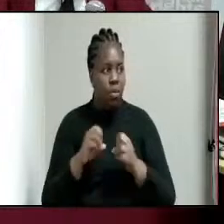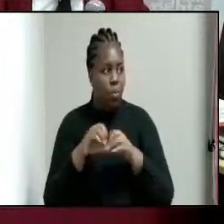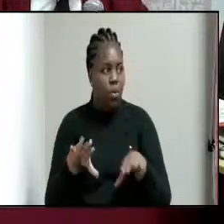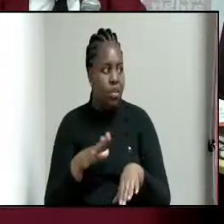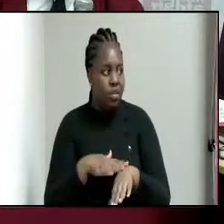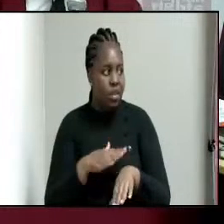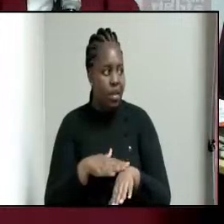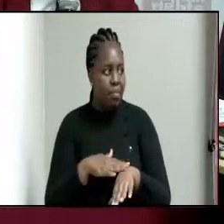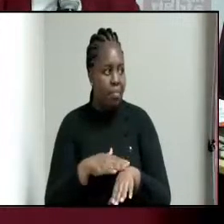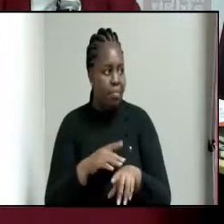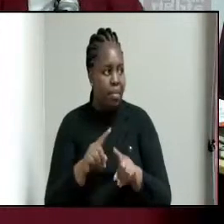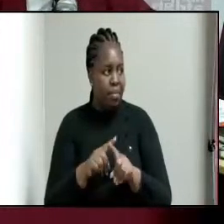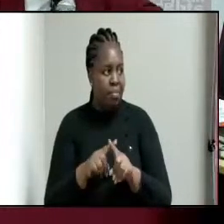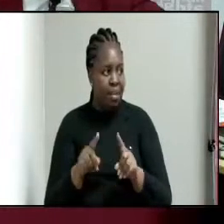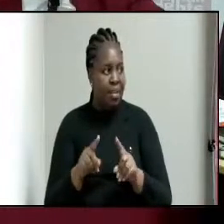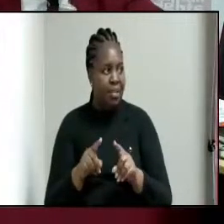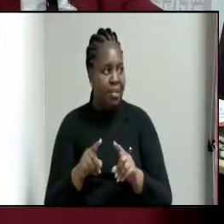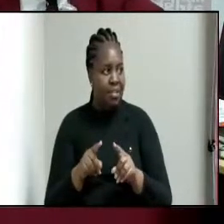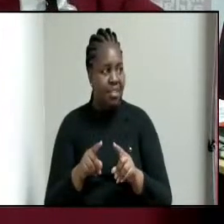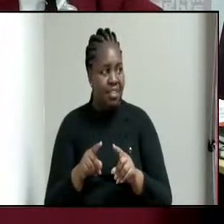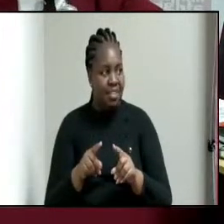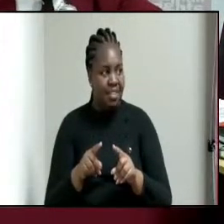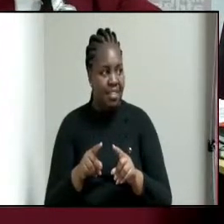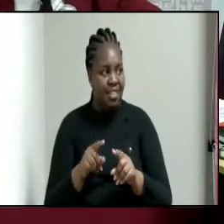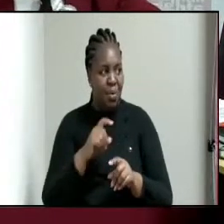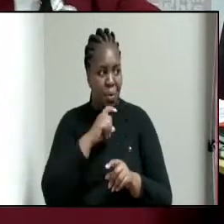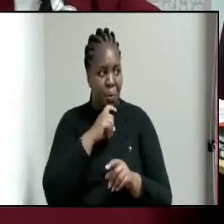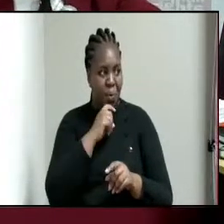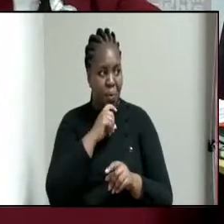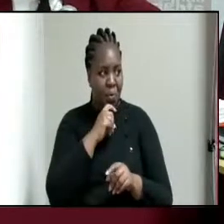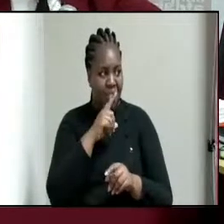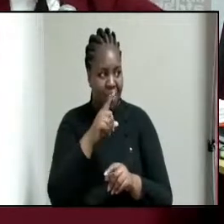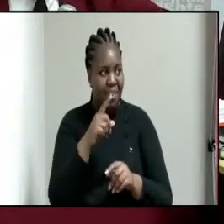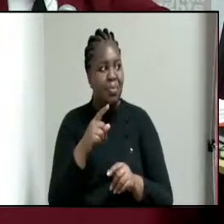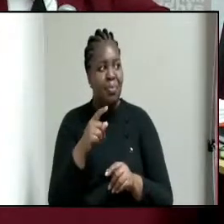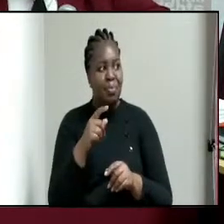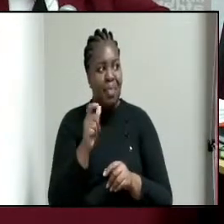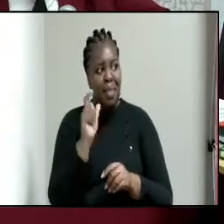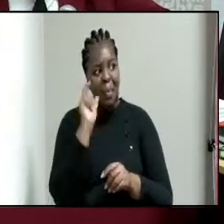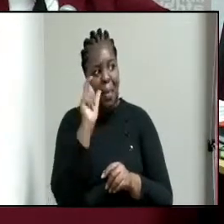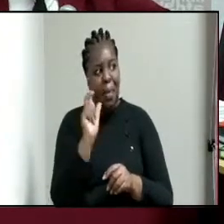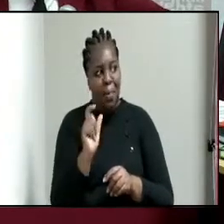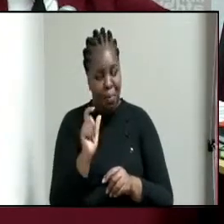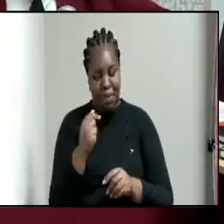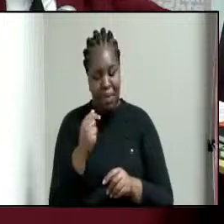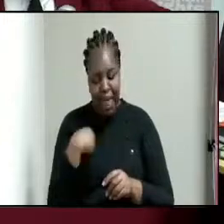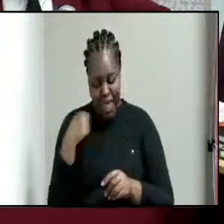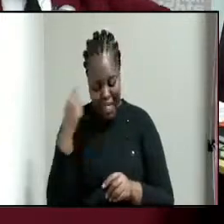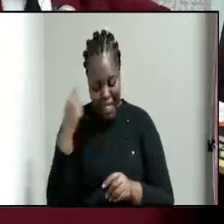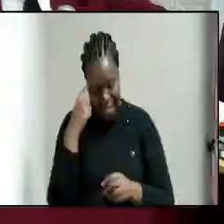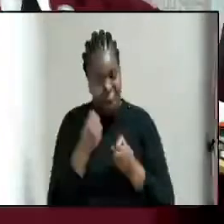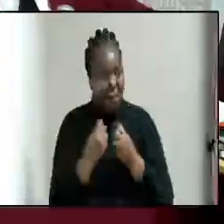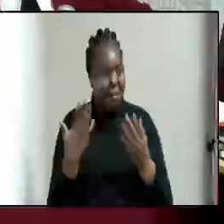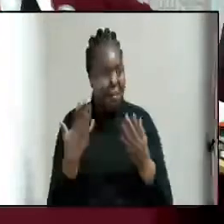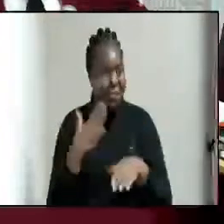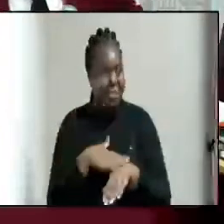waste time, mindful of the time, and you were using the word conclude, I think, for several times. And